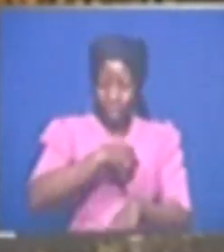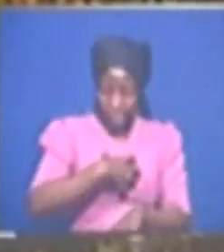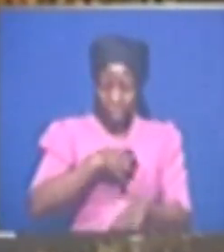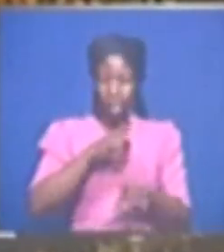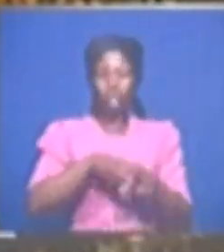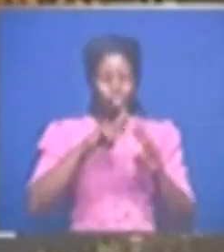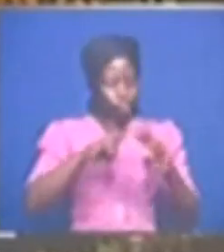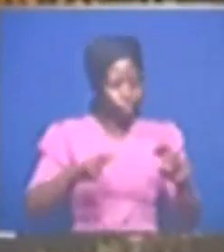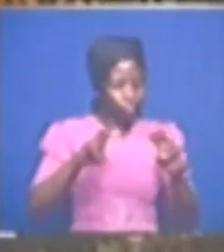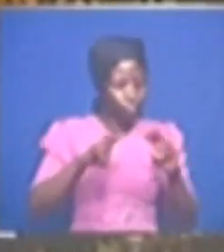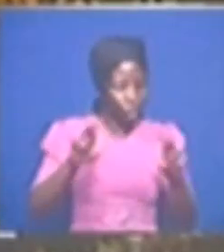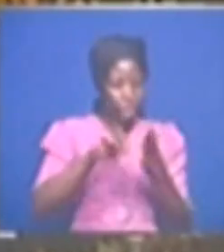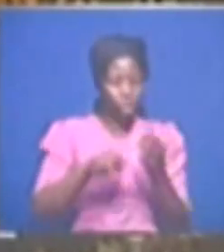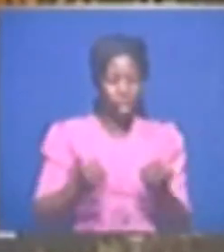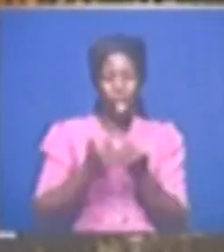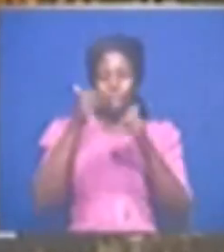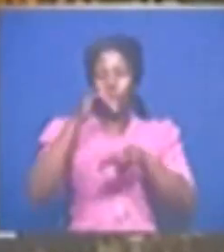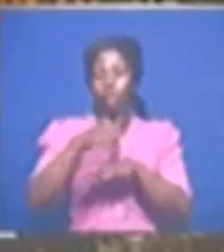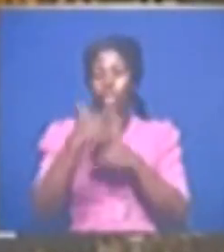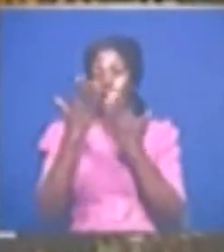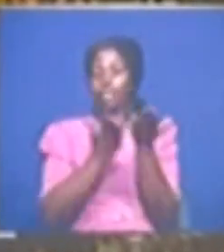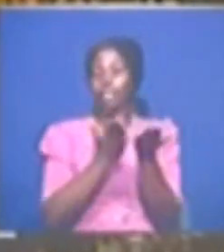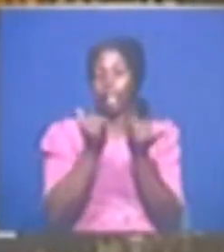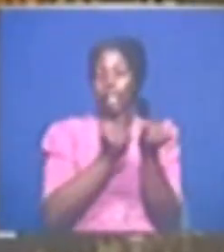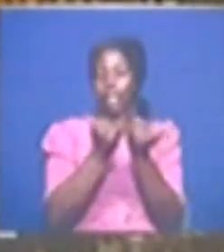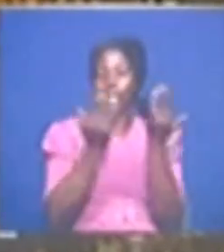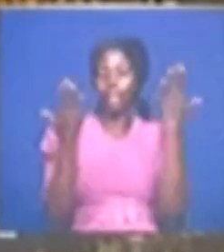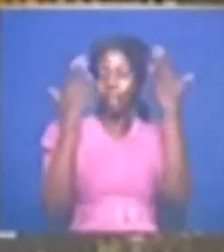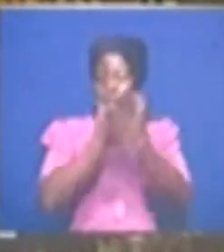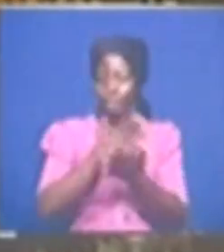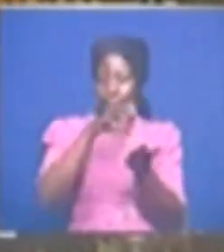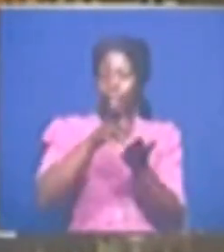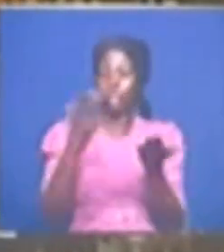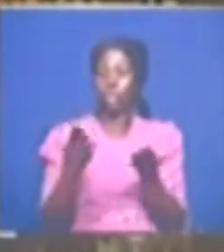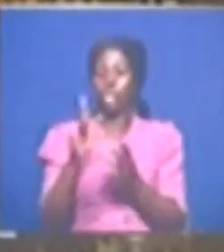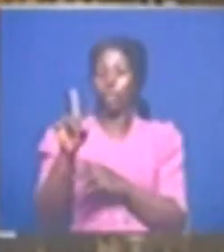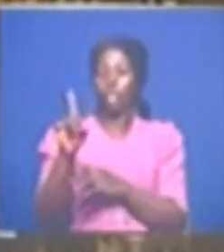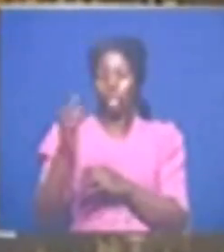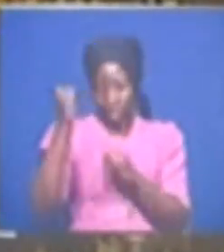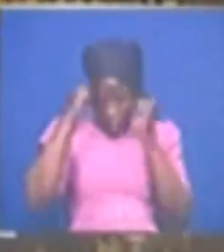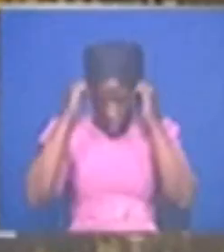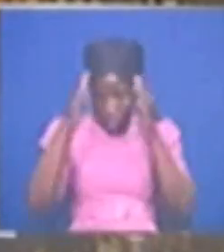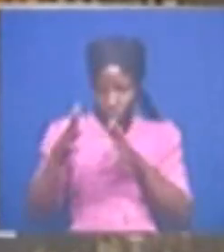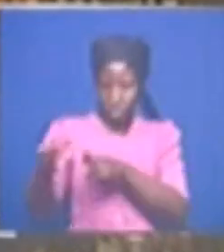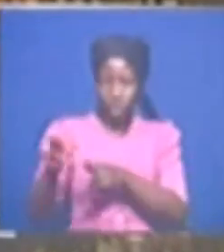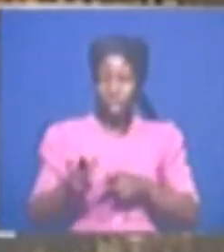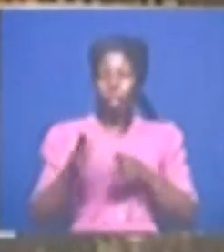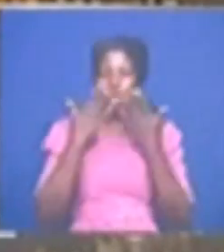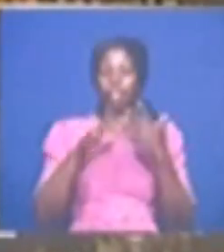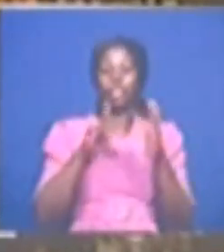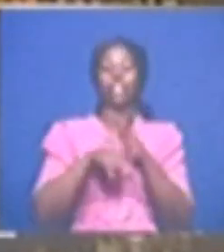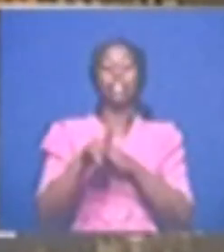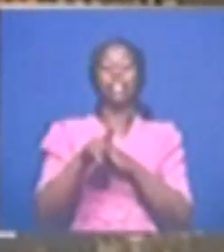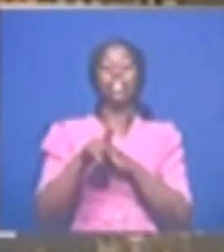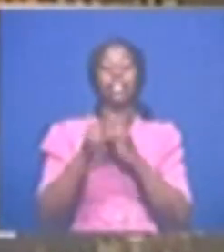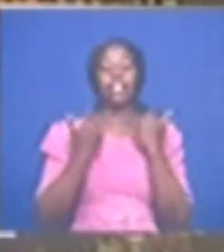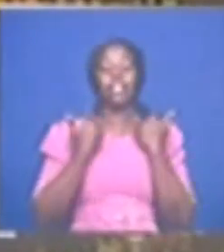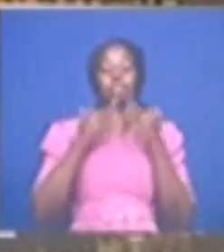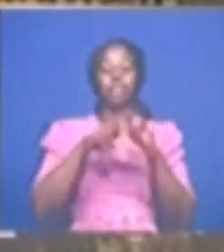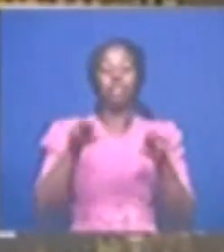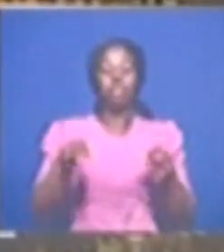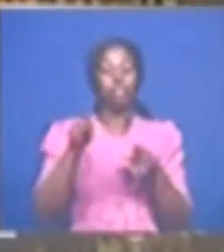what happened on Saturday night in an incident which one of the students was raped in the dormitory. And that is what is forming the basis of our